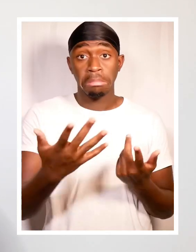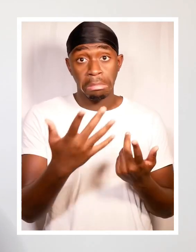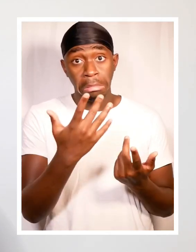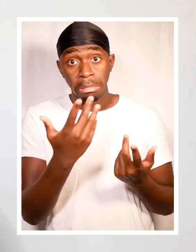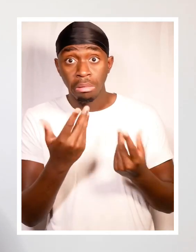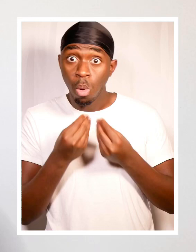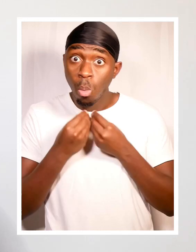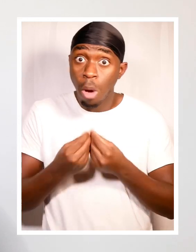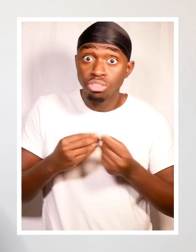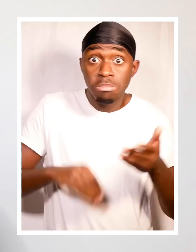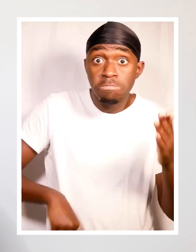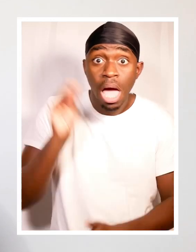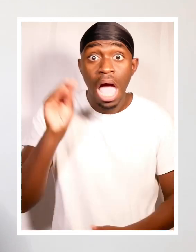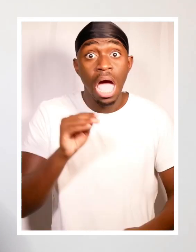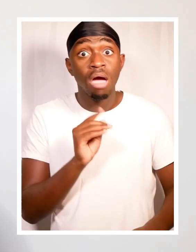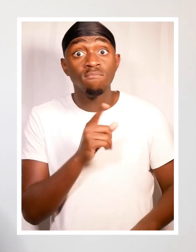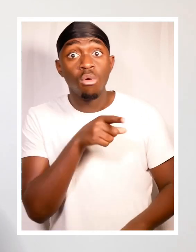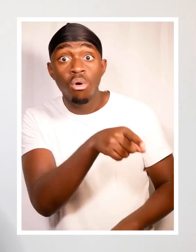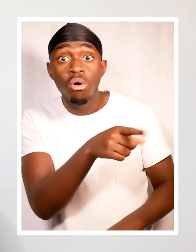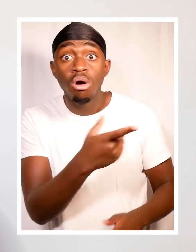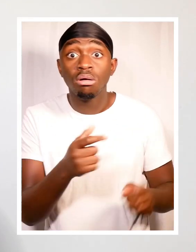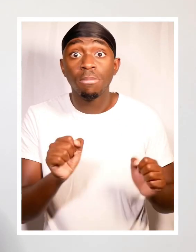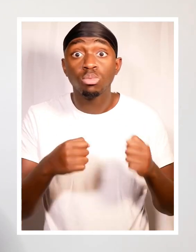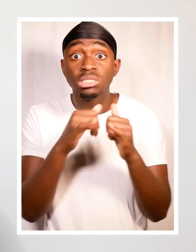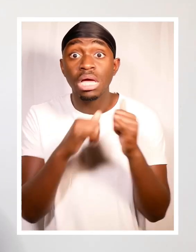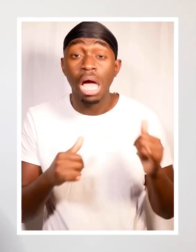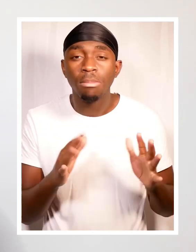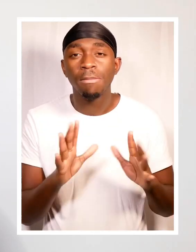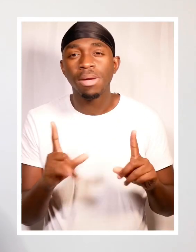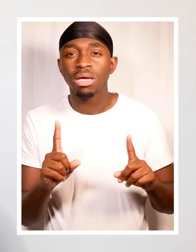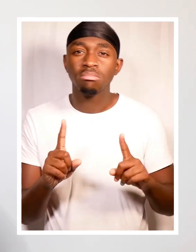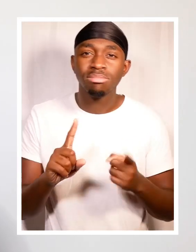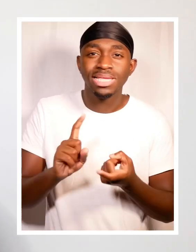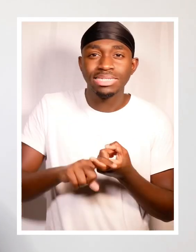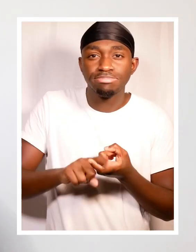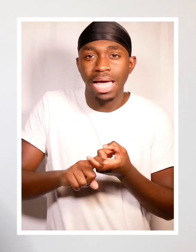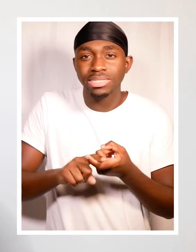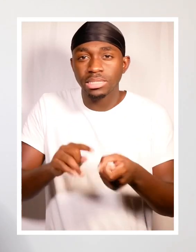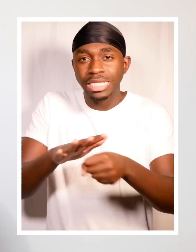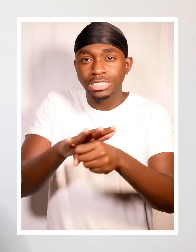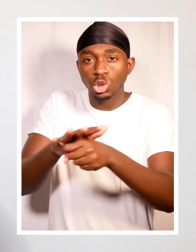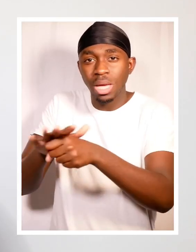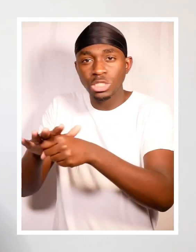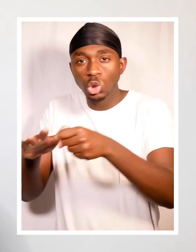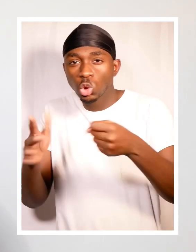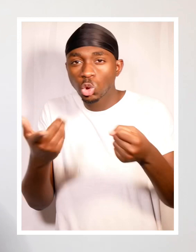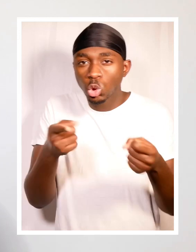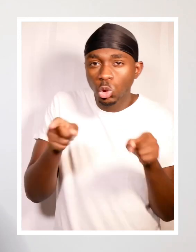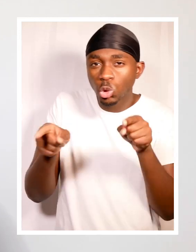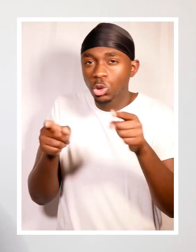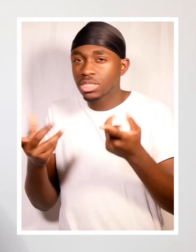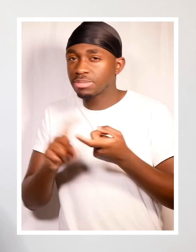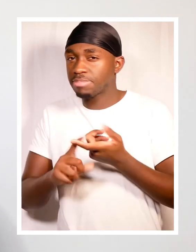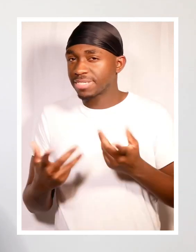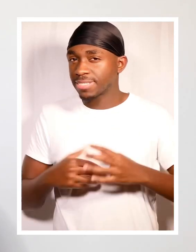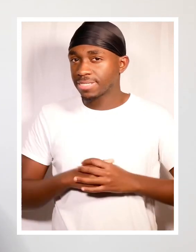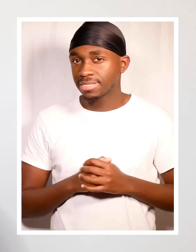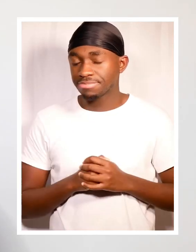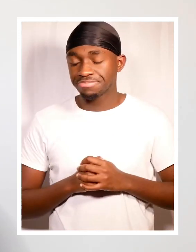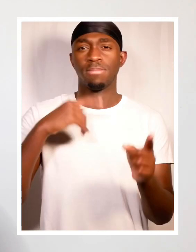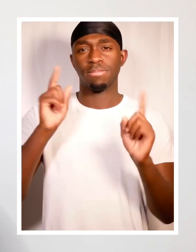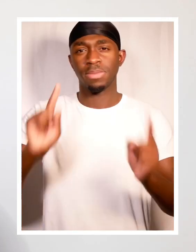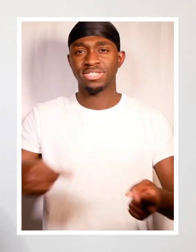videos on code academy here and there but i felt like i could have done more before i started the actual boot camp